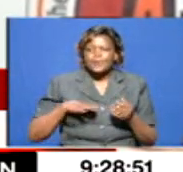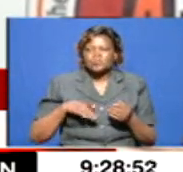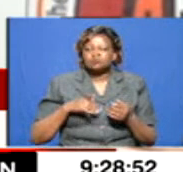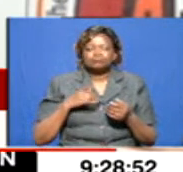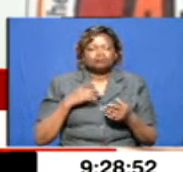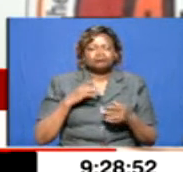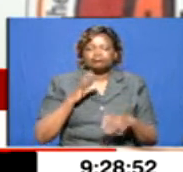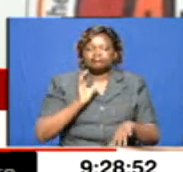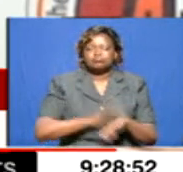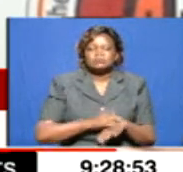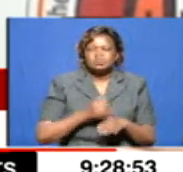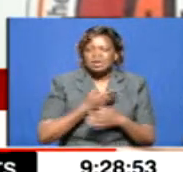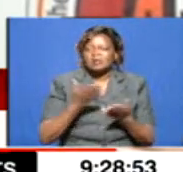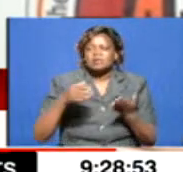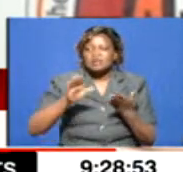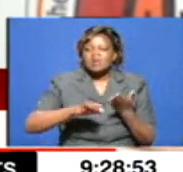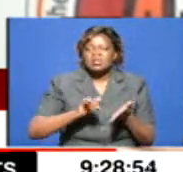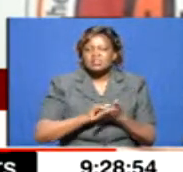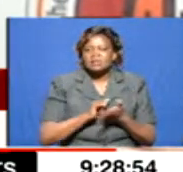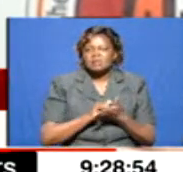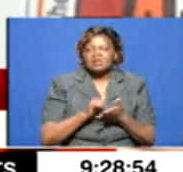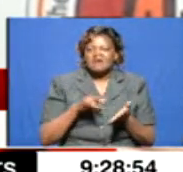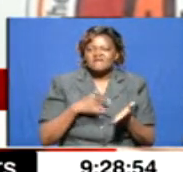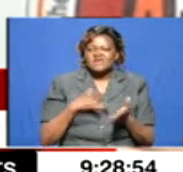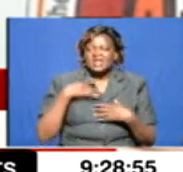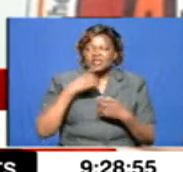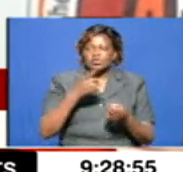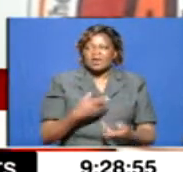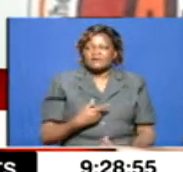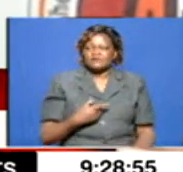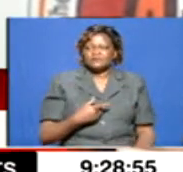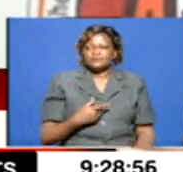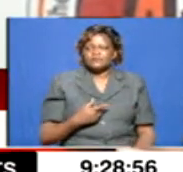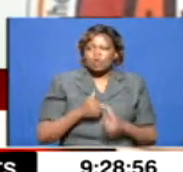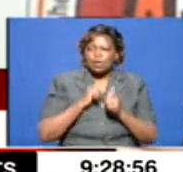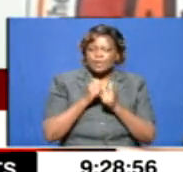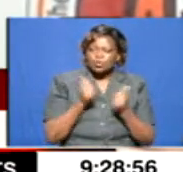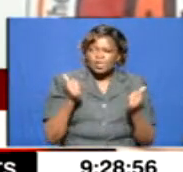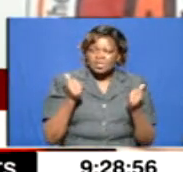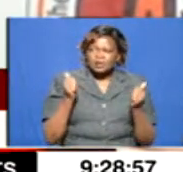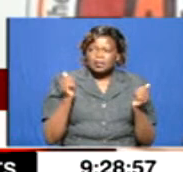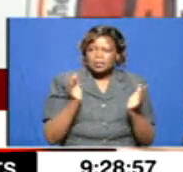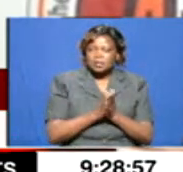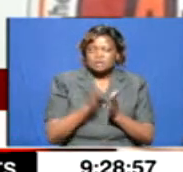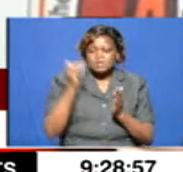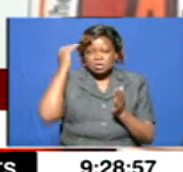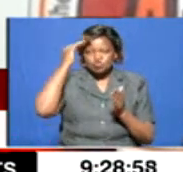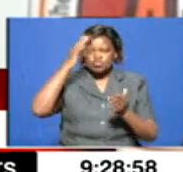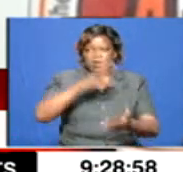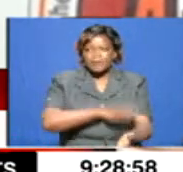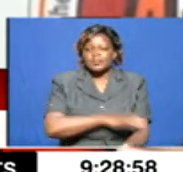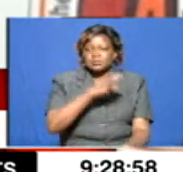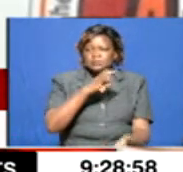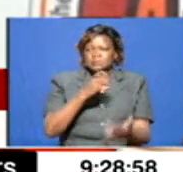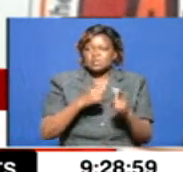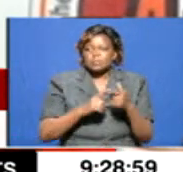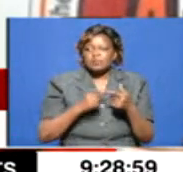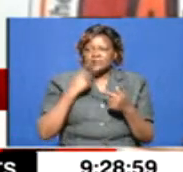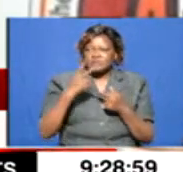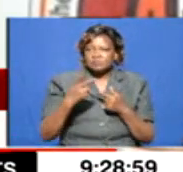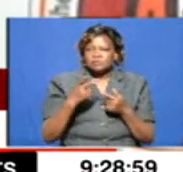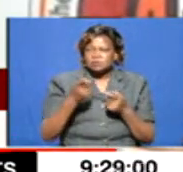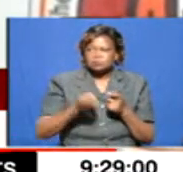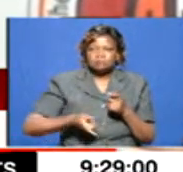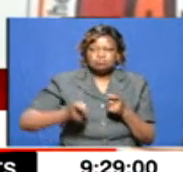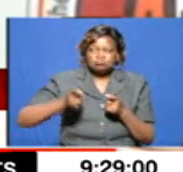that they, they have interest, competences and intellectual capacity. And we have seen an increase,